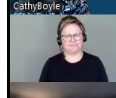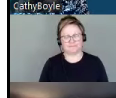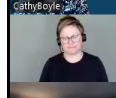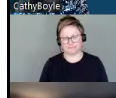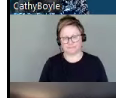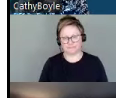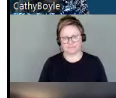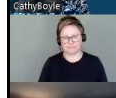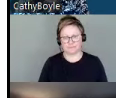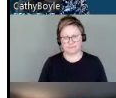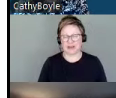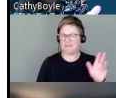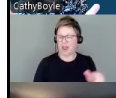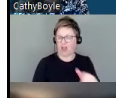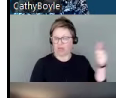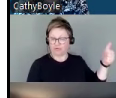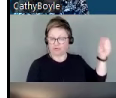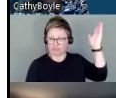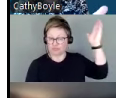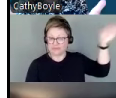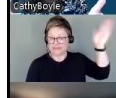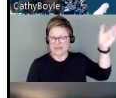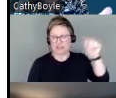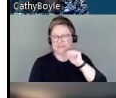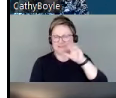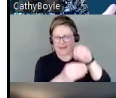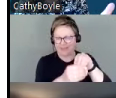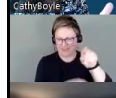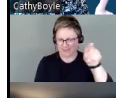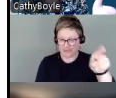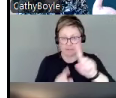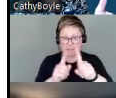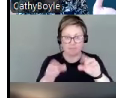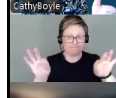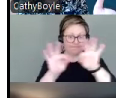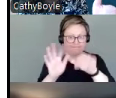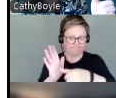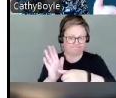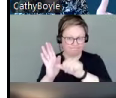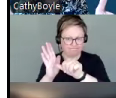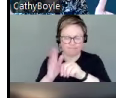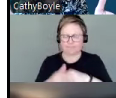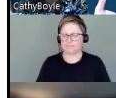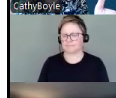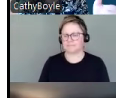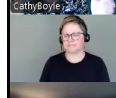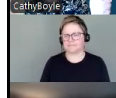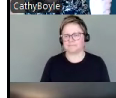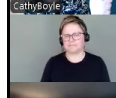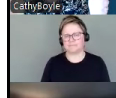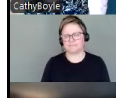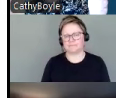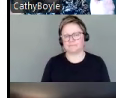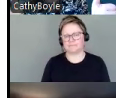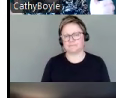This is in my other presentation. It's not in this one, but this is very important, so I want to remember to mention it.